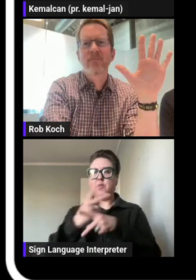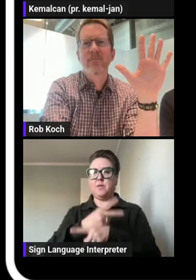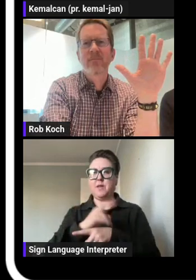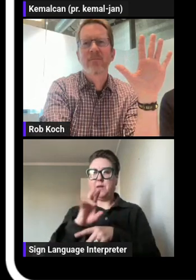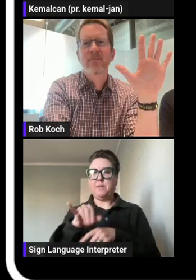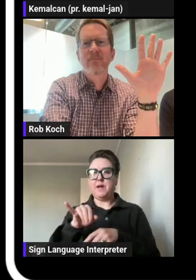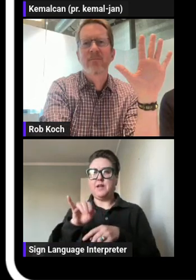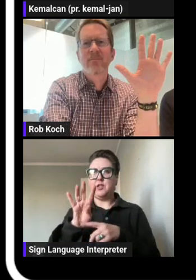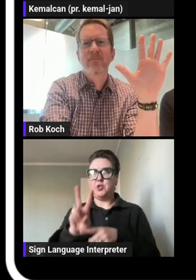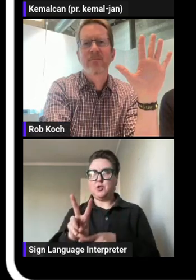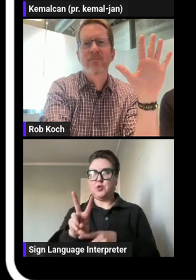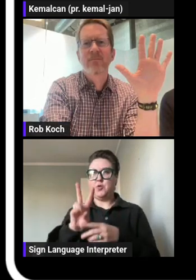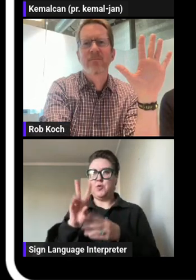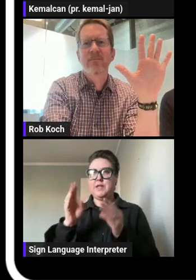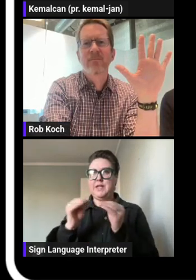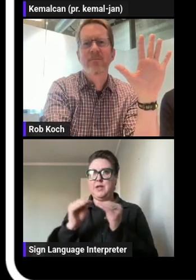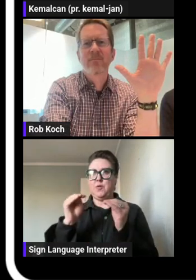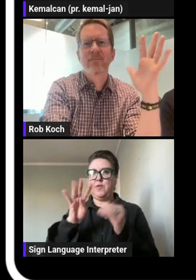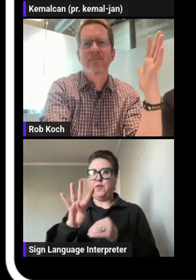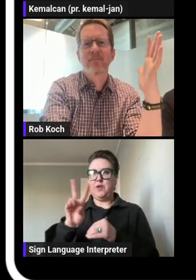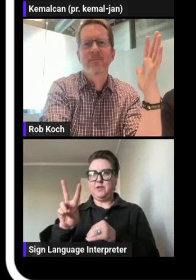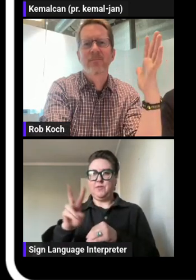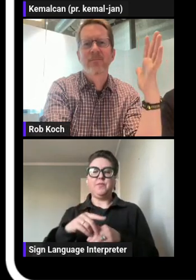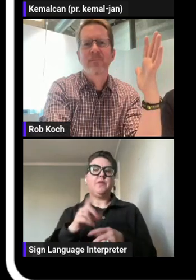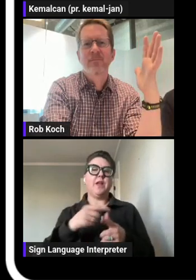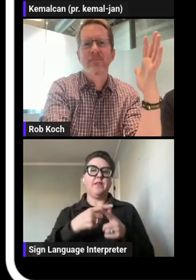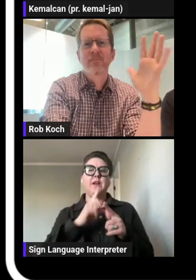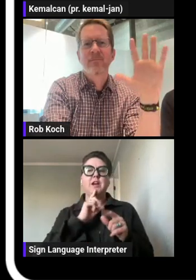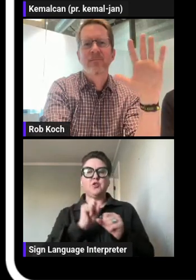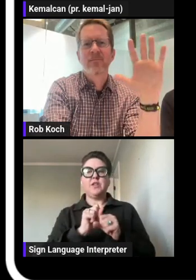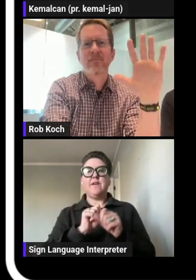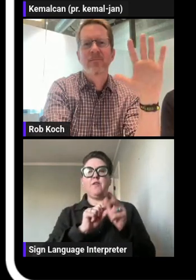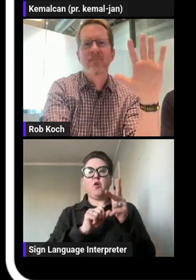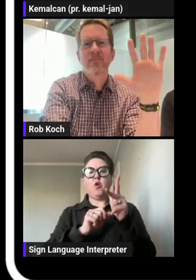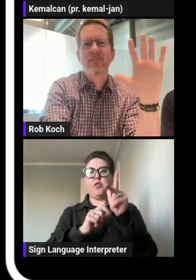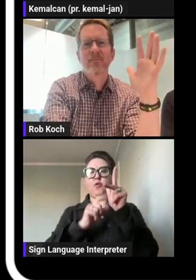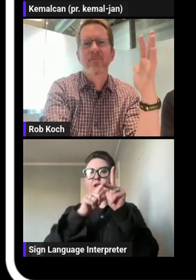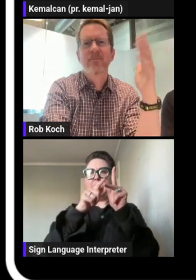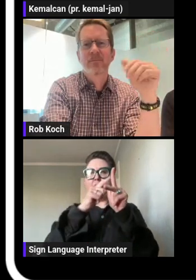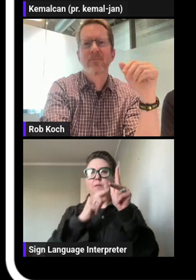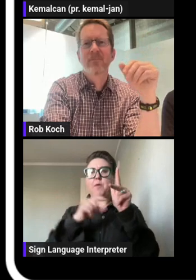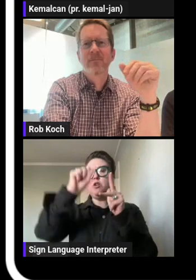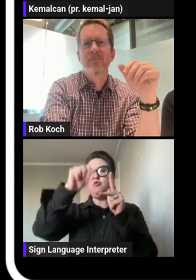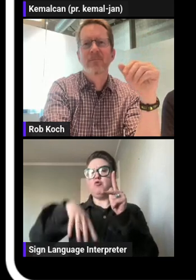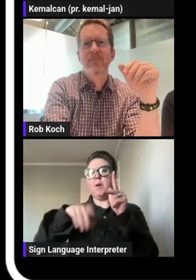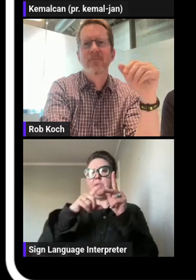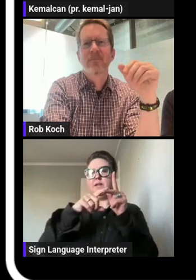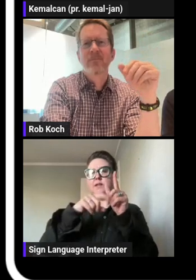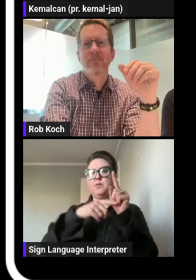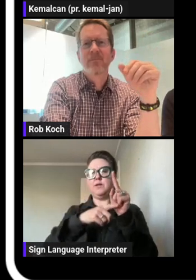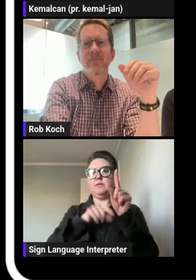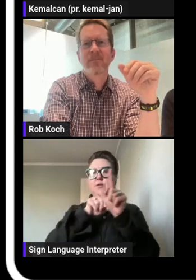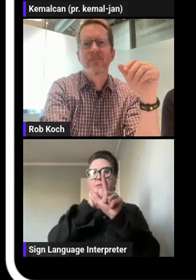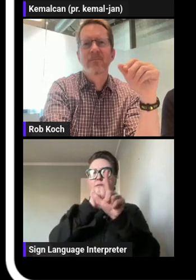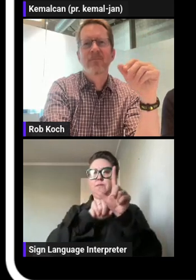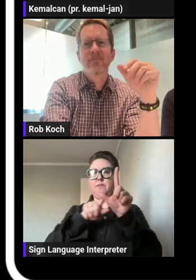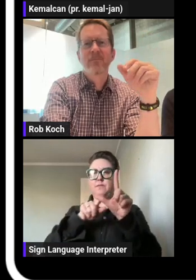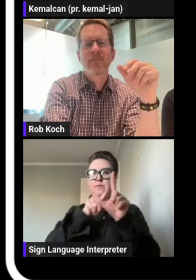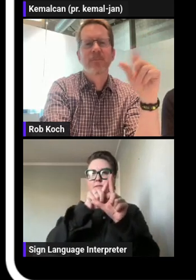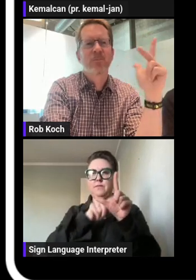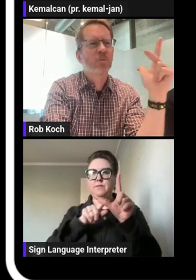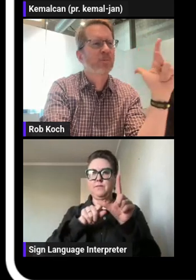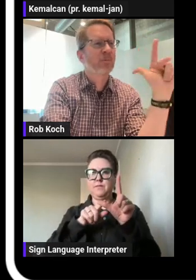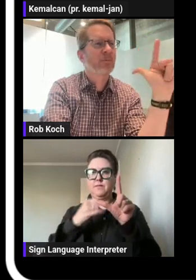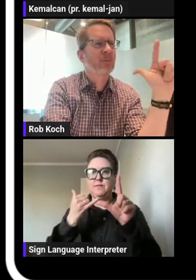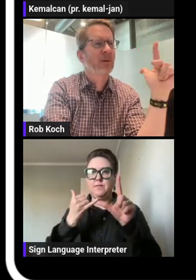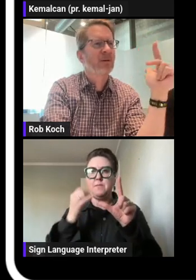42. Yes, each of them actually have 3 X, Y, Z, but we drop the Z. We have X, Y. Okay.